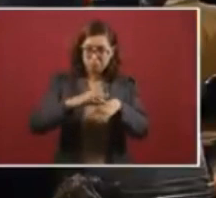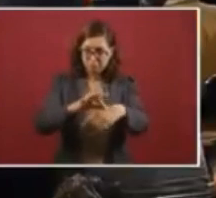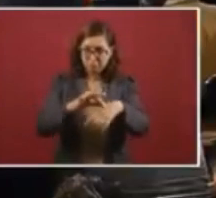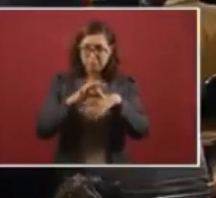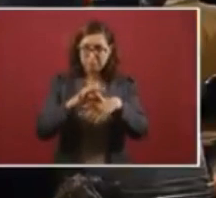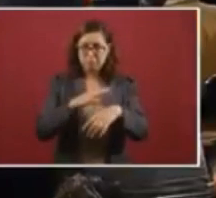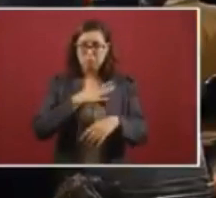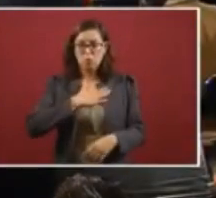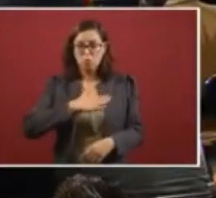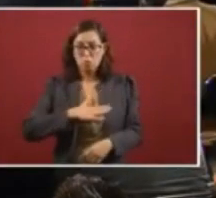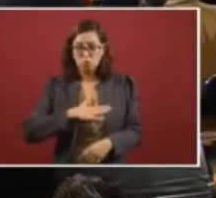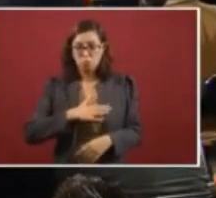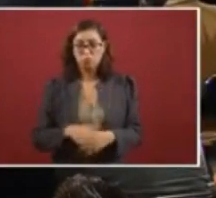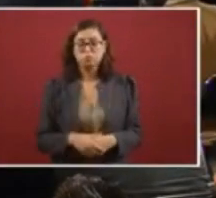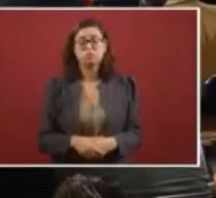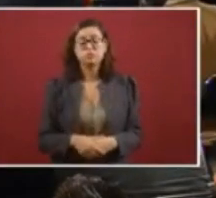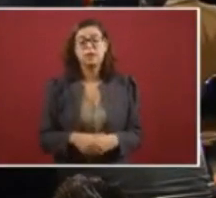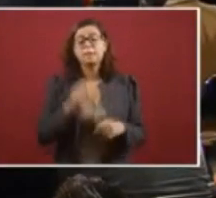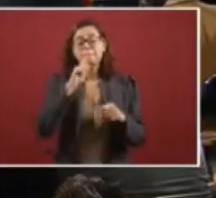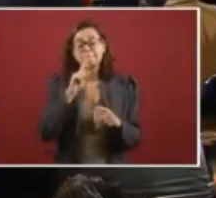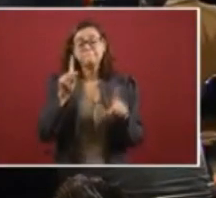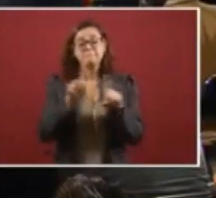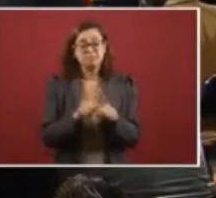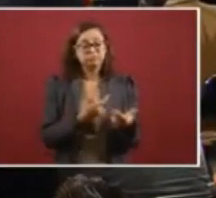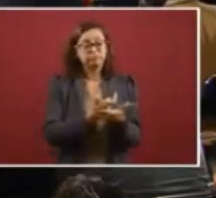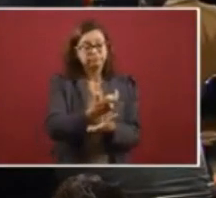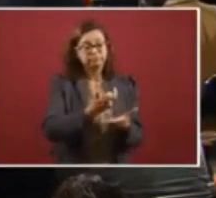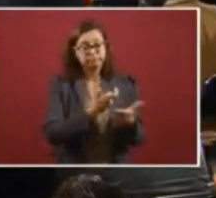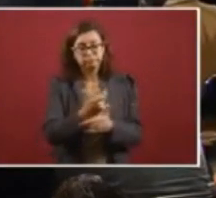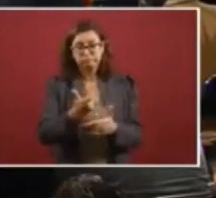And they had real costs.